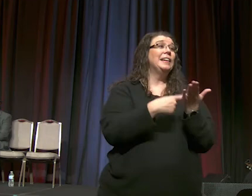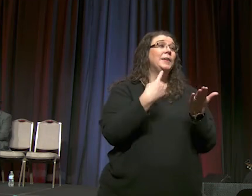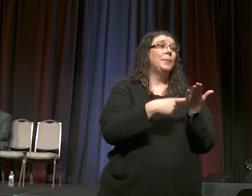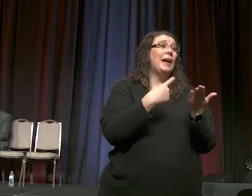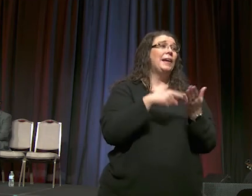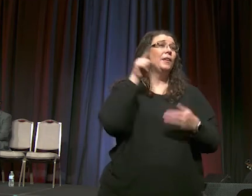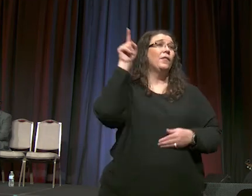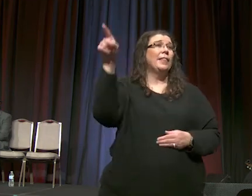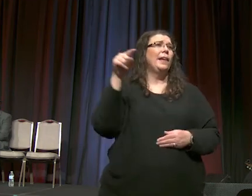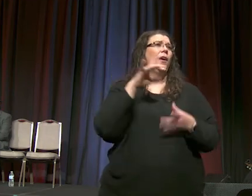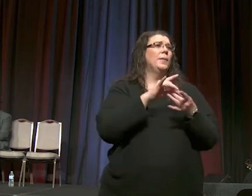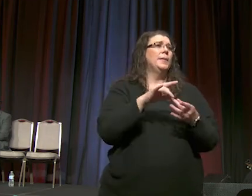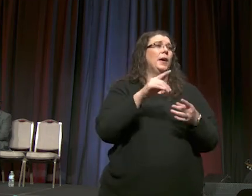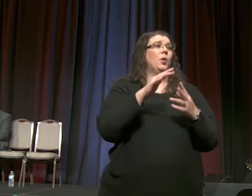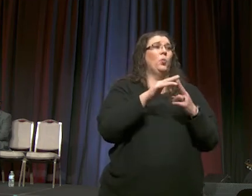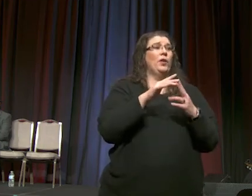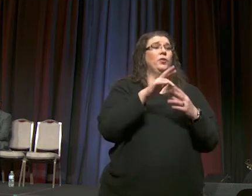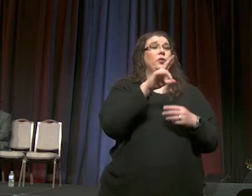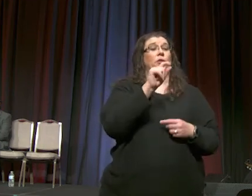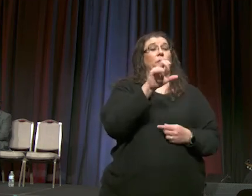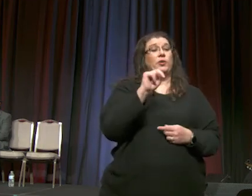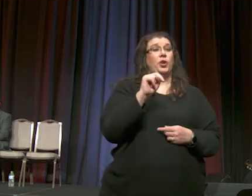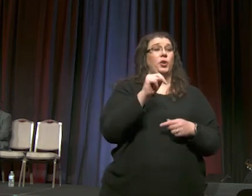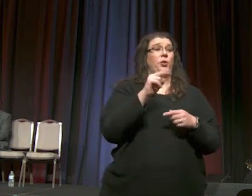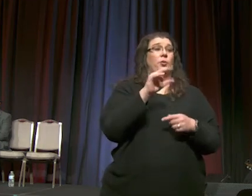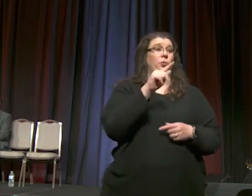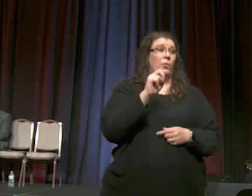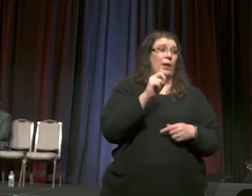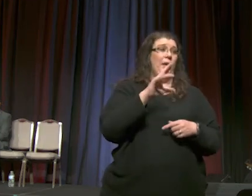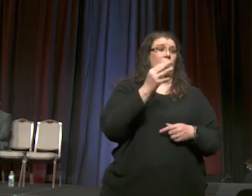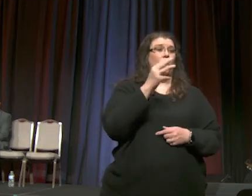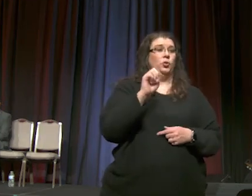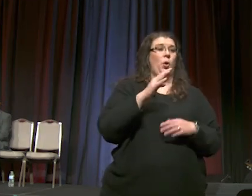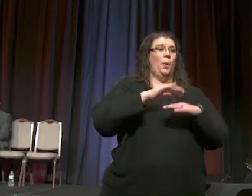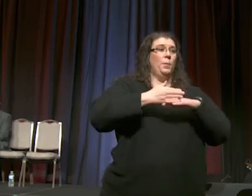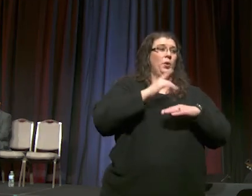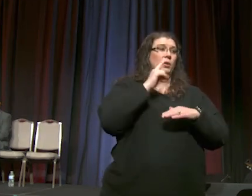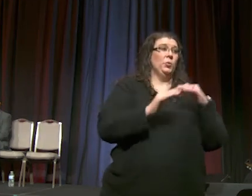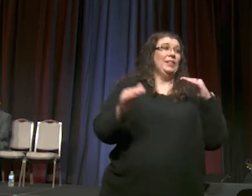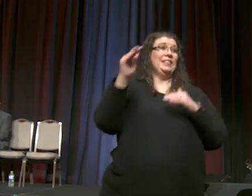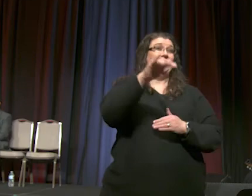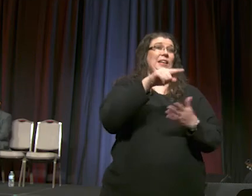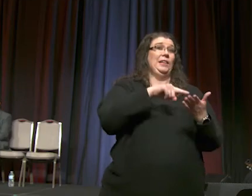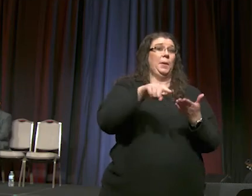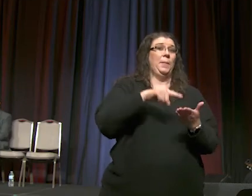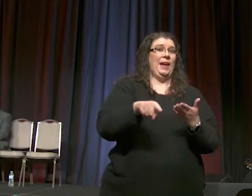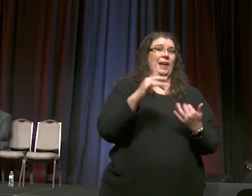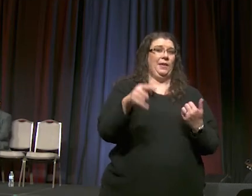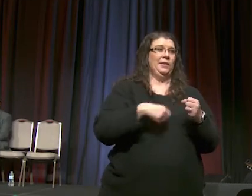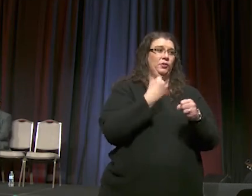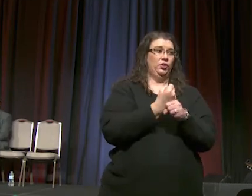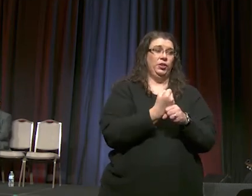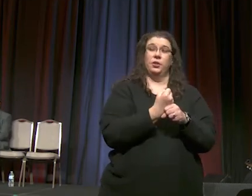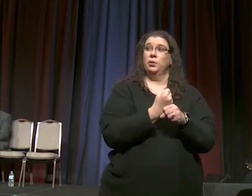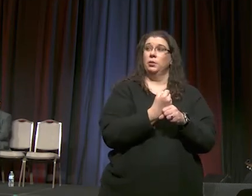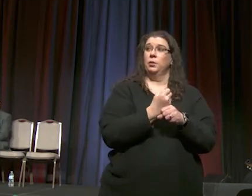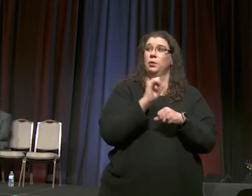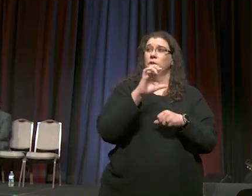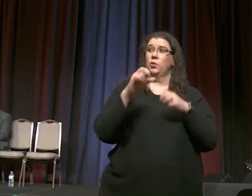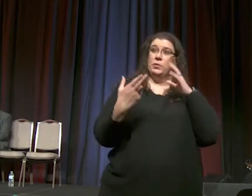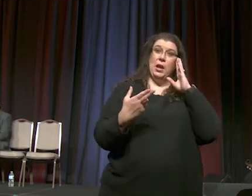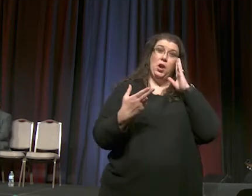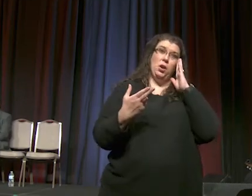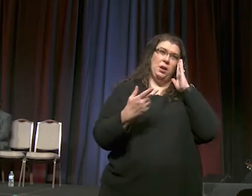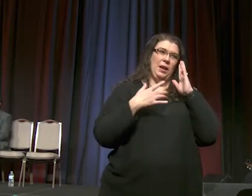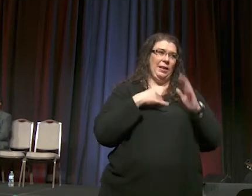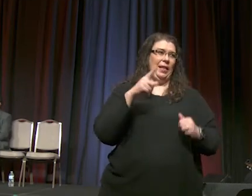about whether the return rate on Chromebooks will exceed the payout this year. So Sarah,